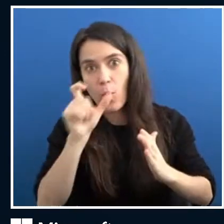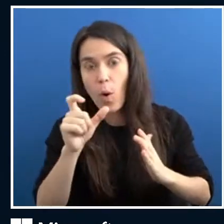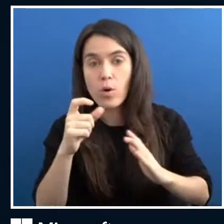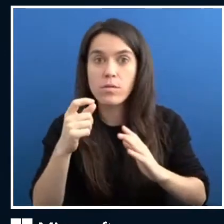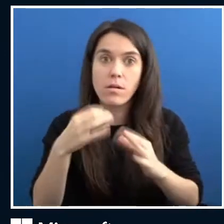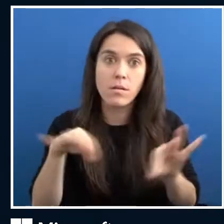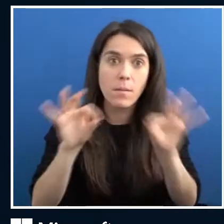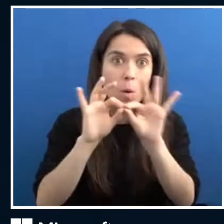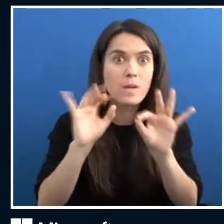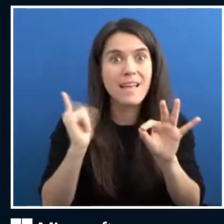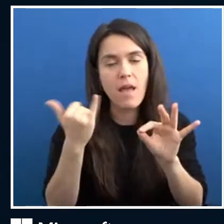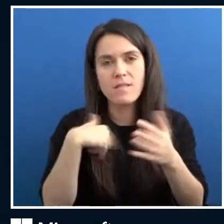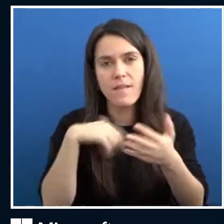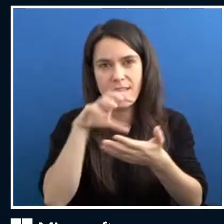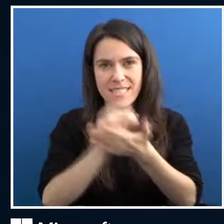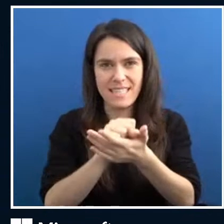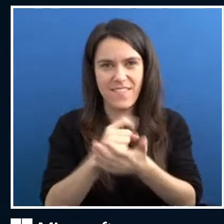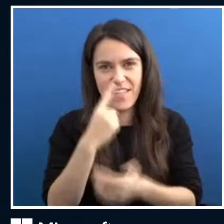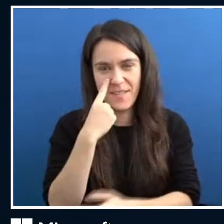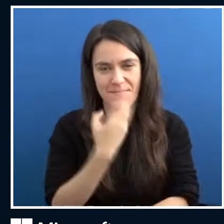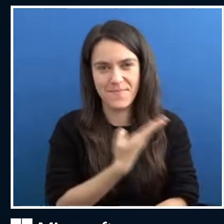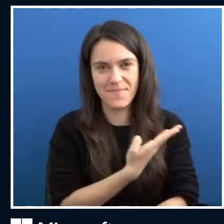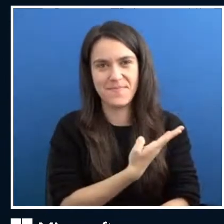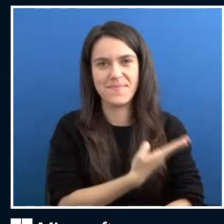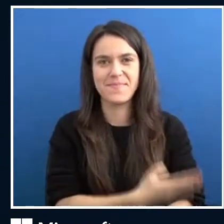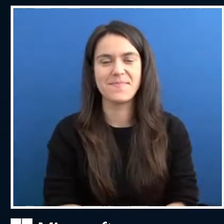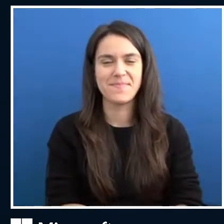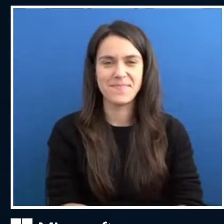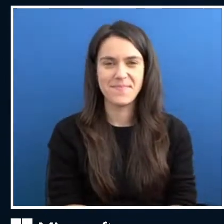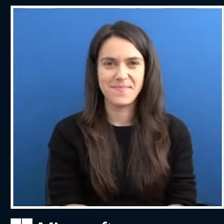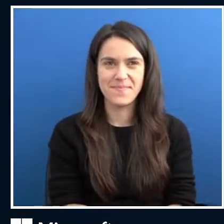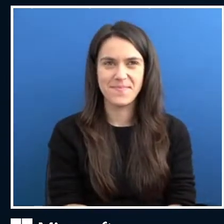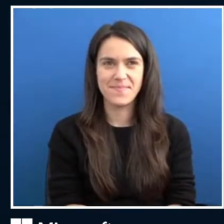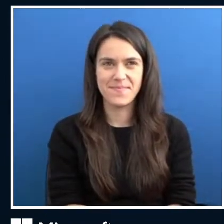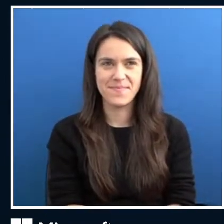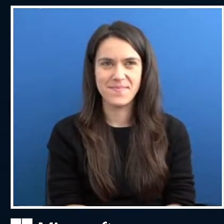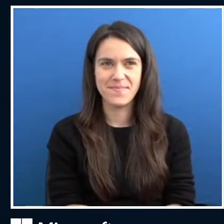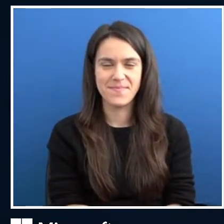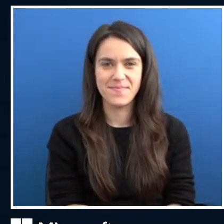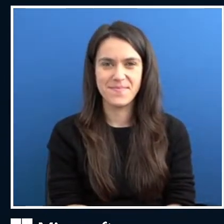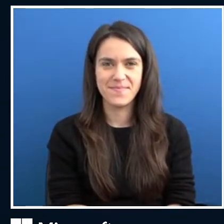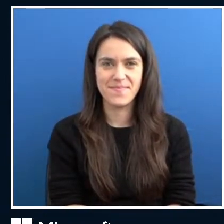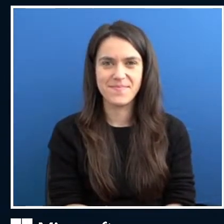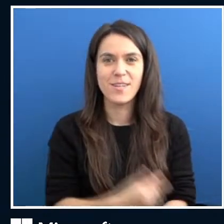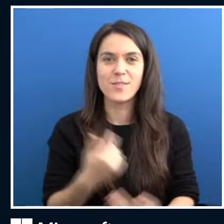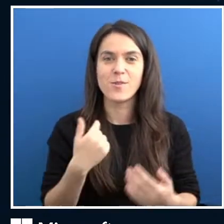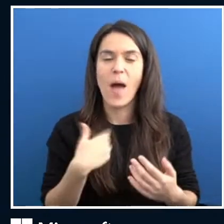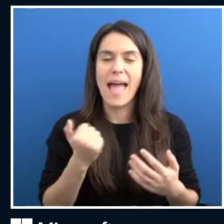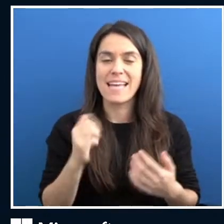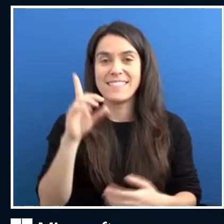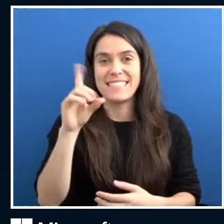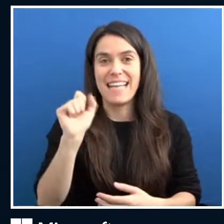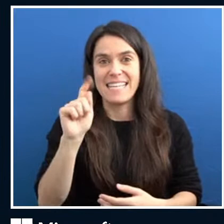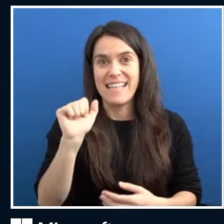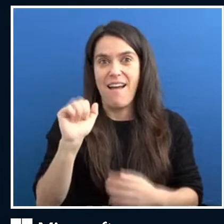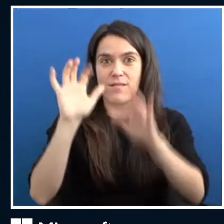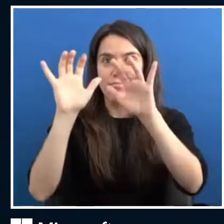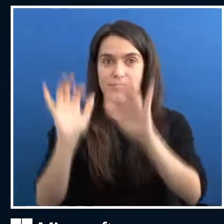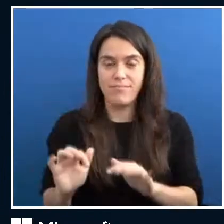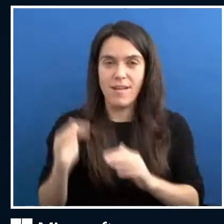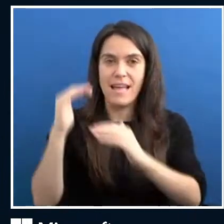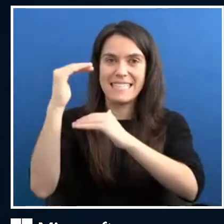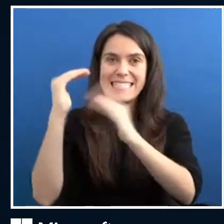it. So we have two data frames, right? One of the data frame is with the text that you got from your picture